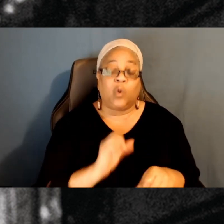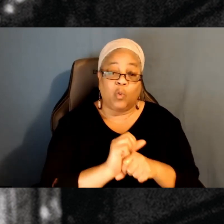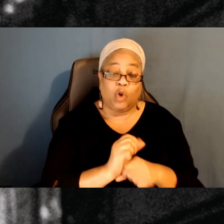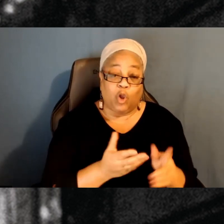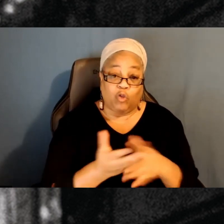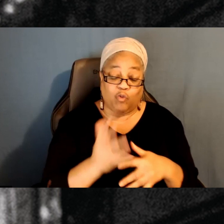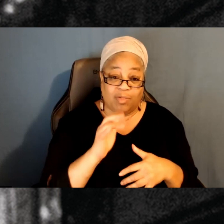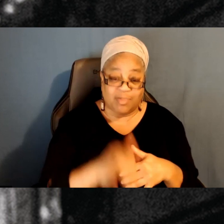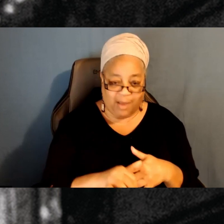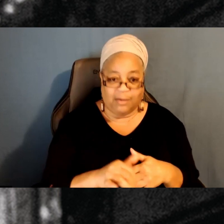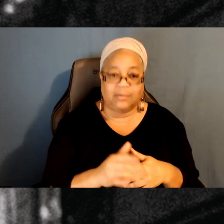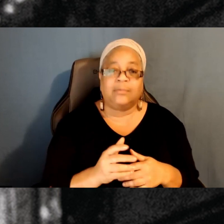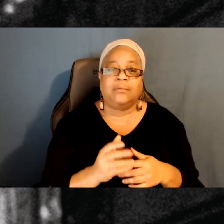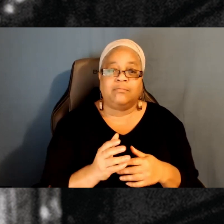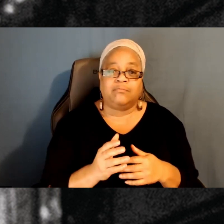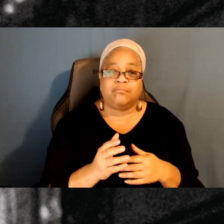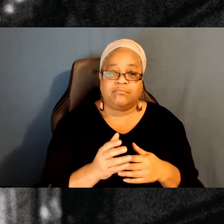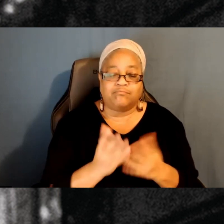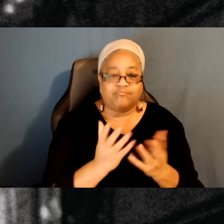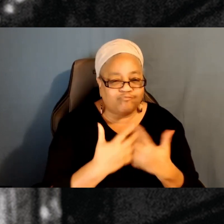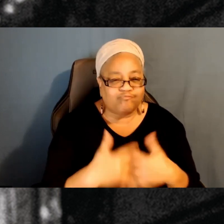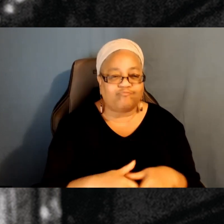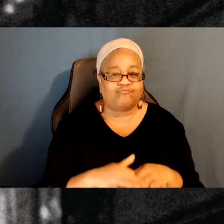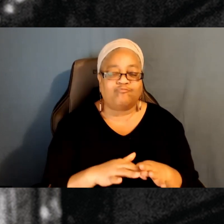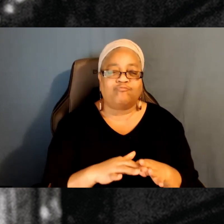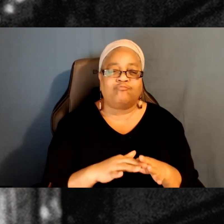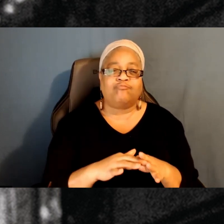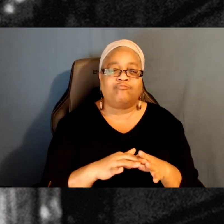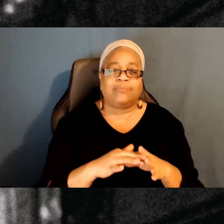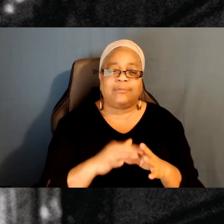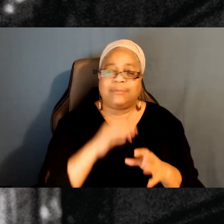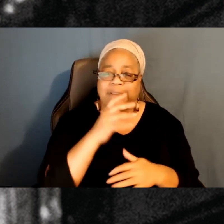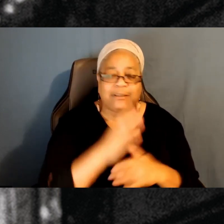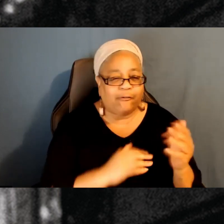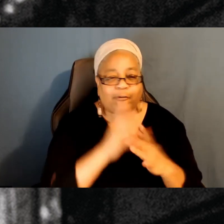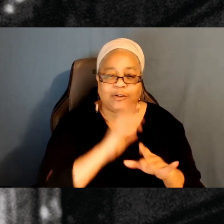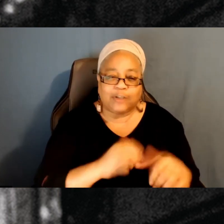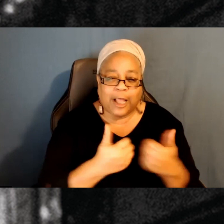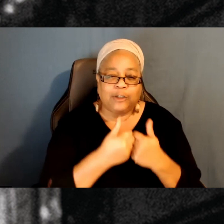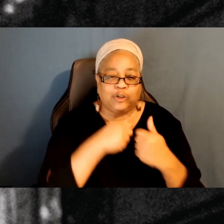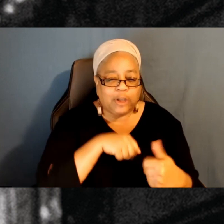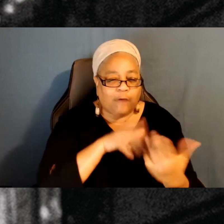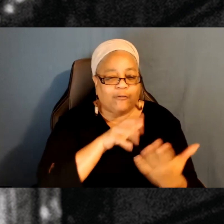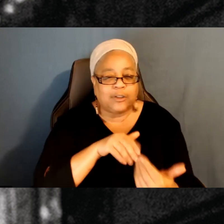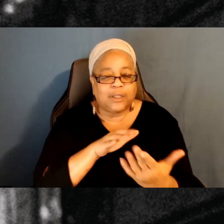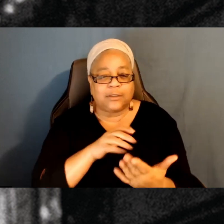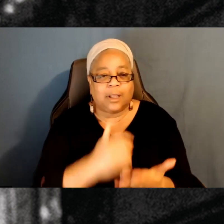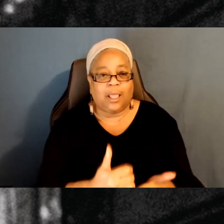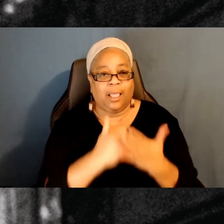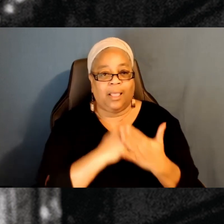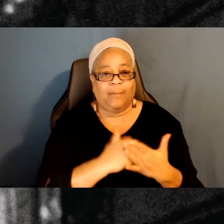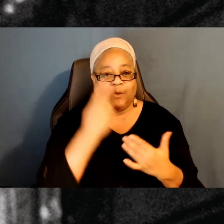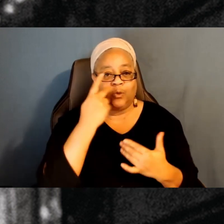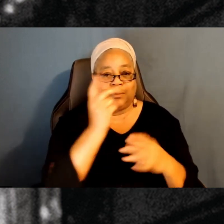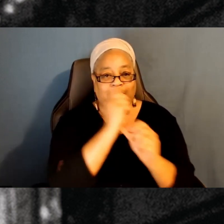discomfort and disorientation, those challenges and those confrontations, helps us to see each other